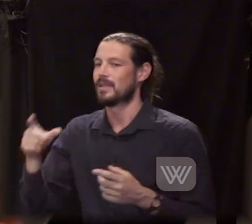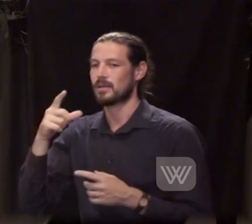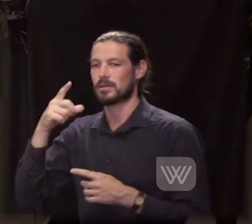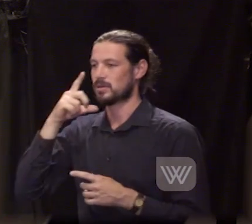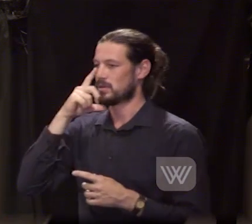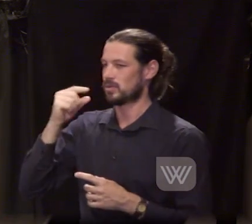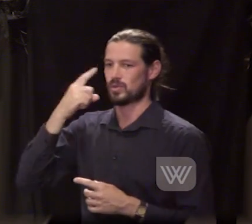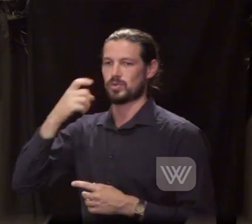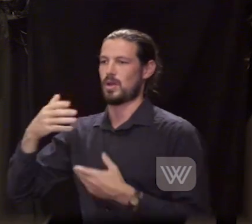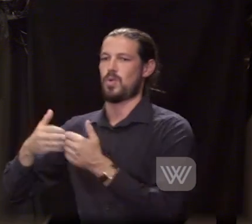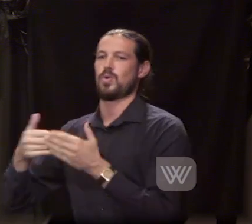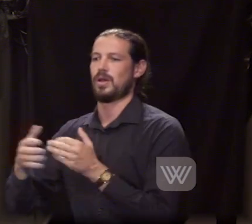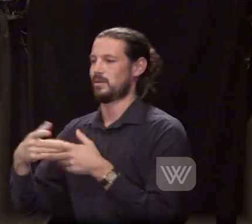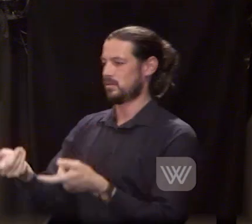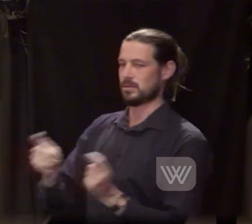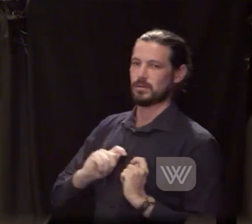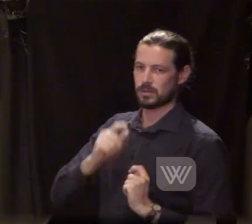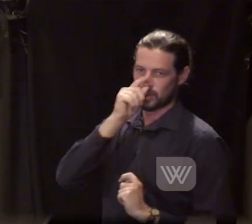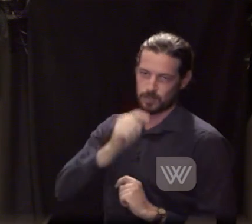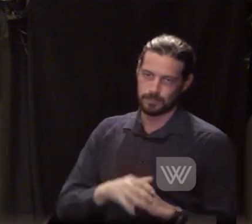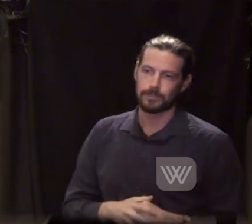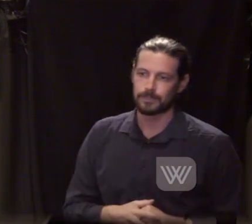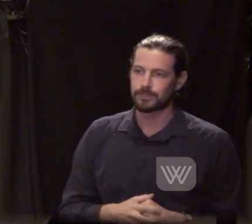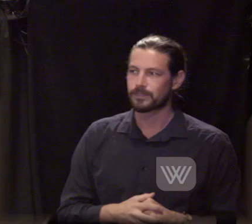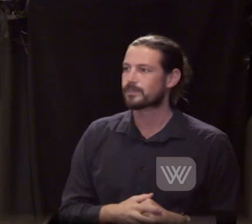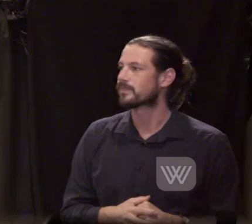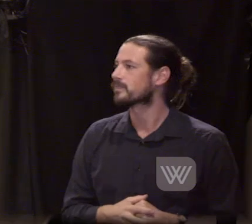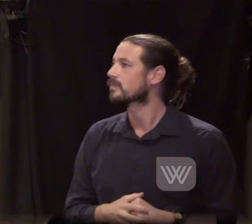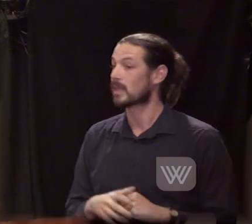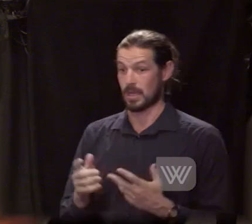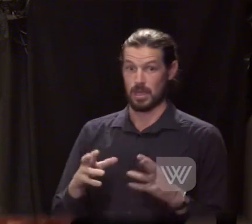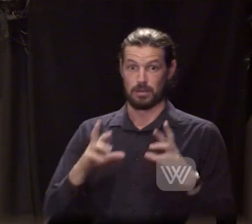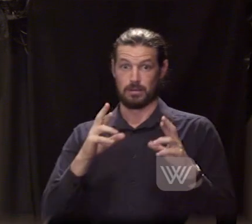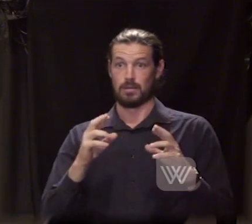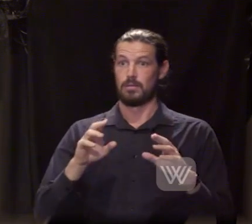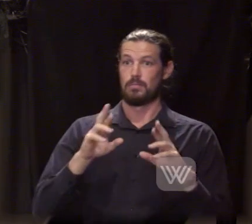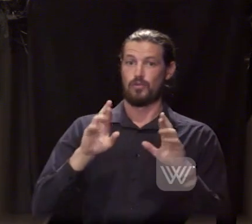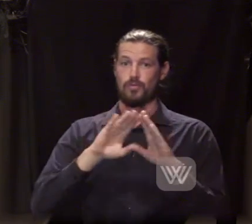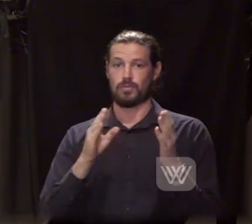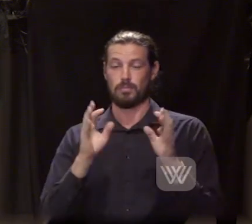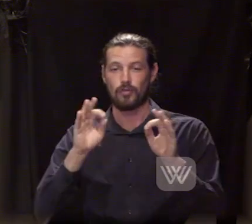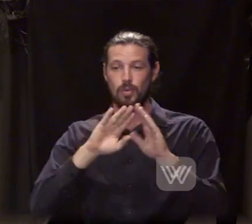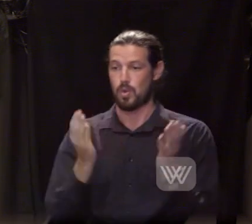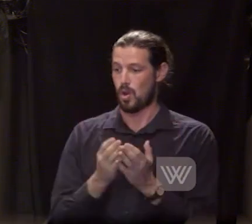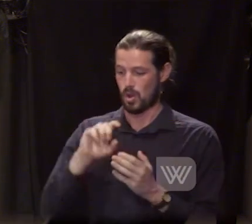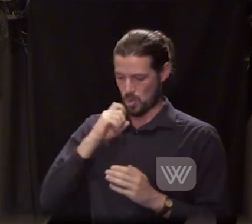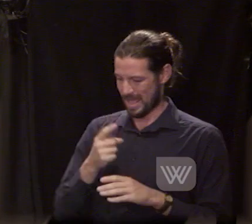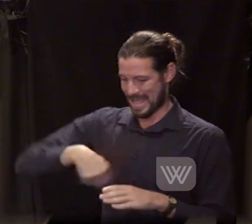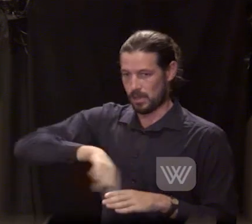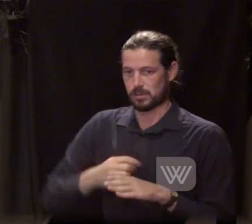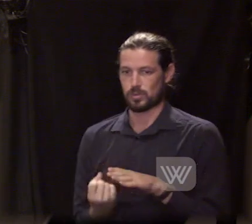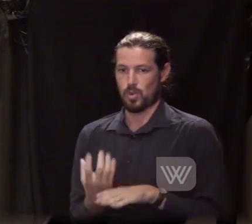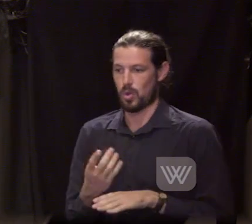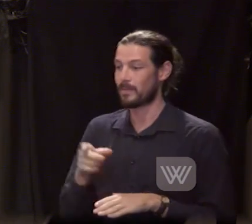the same supplier who could provide it for us. And I guess ideally we would have been able to grow all of our own food, but we were in a culturally sensitive